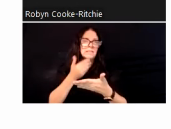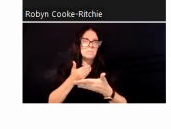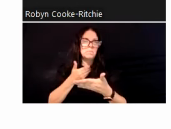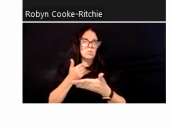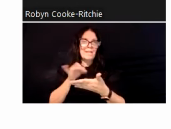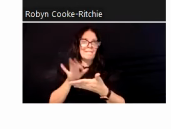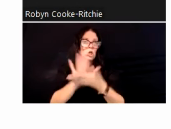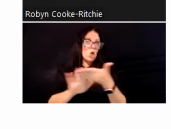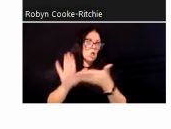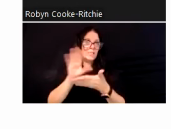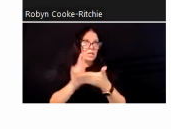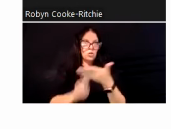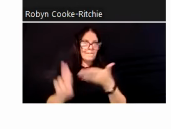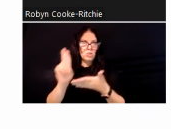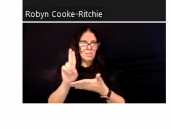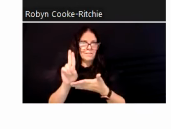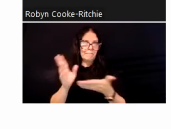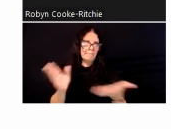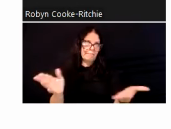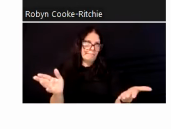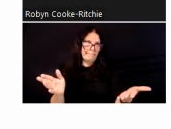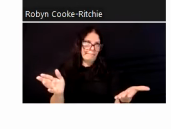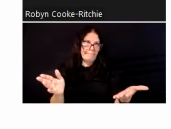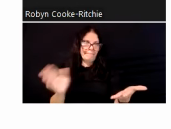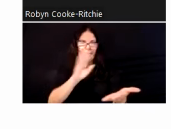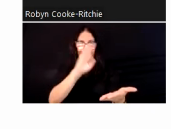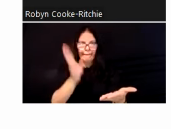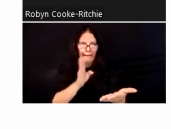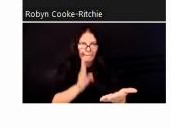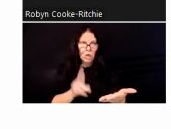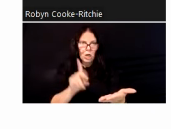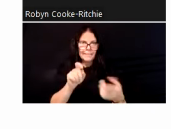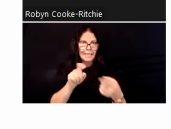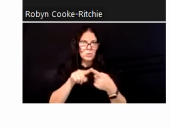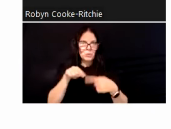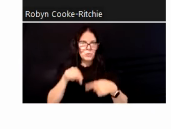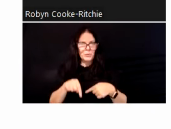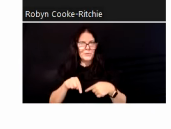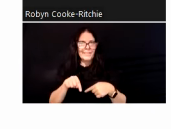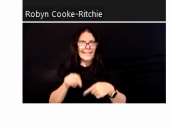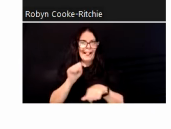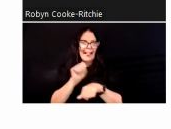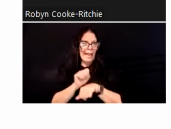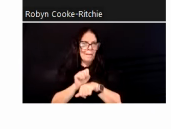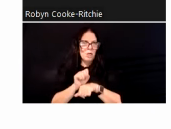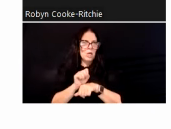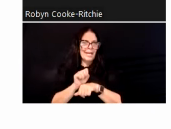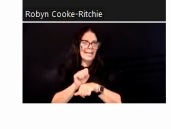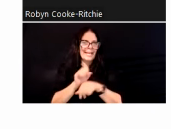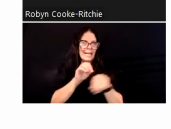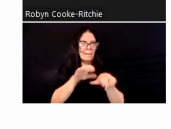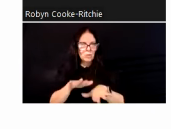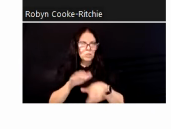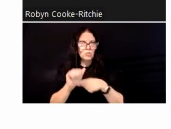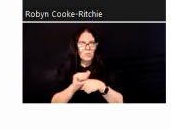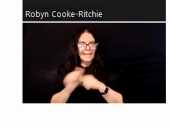They've never changed it to our ministry, Labor, Immigration, Training, and Skills Development. However, the government